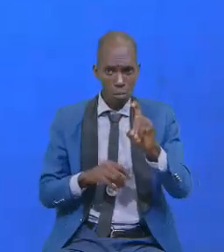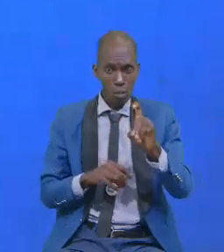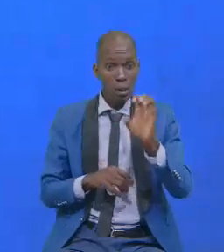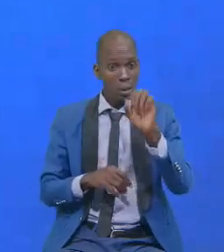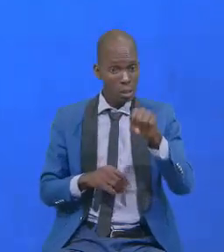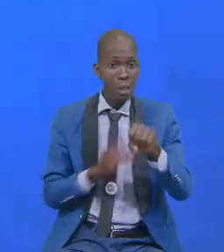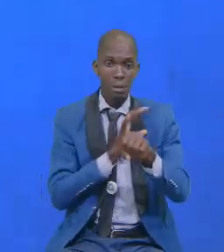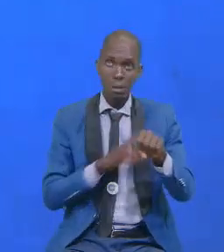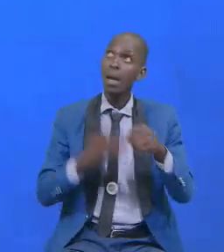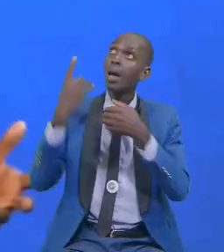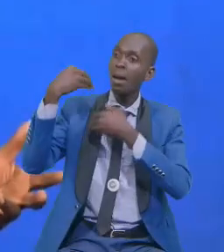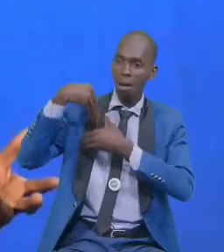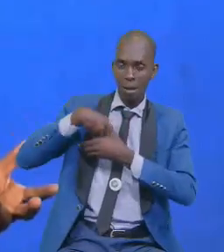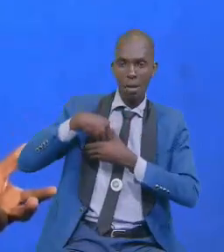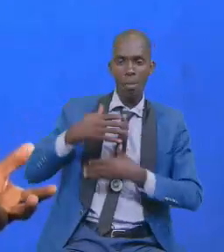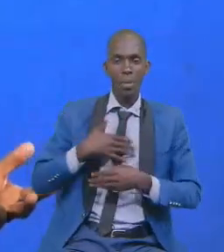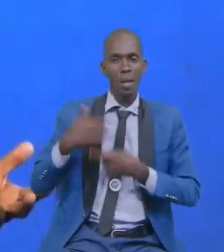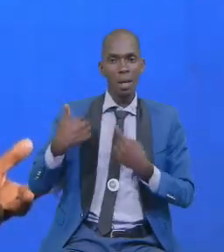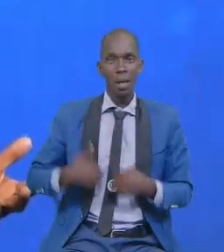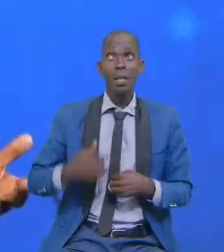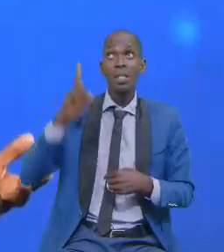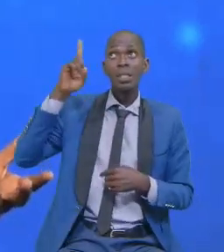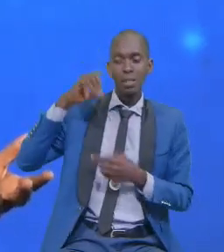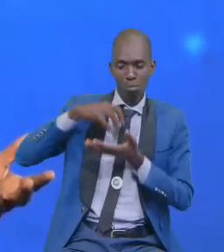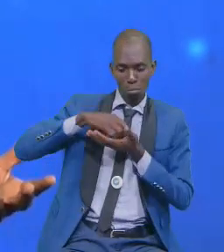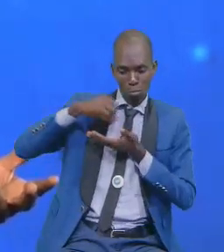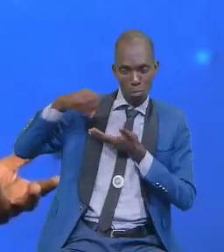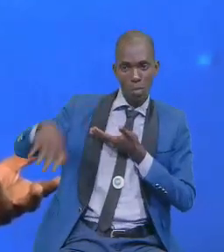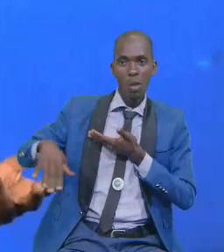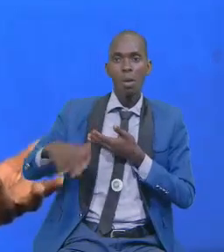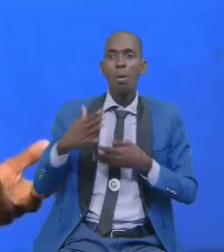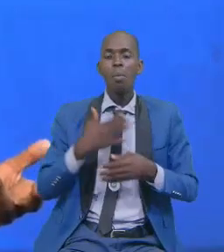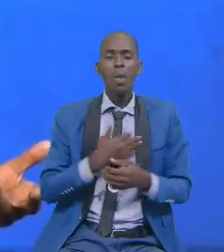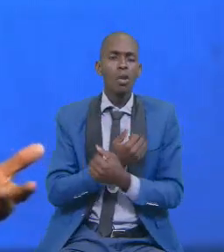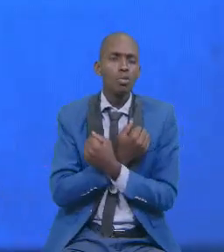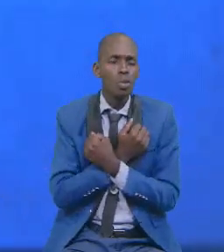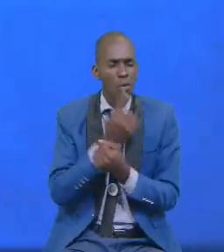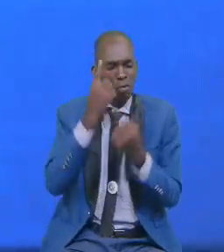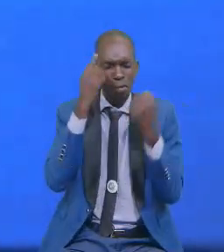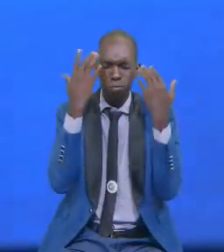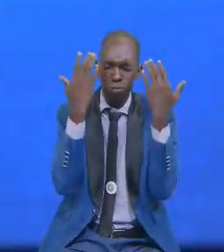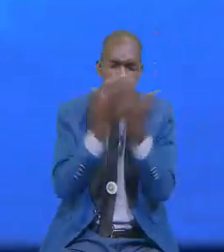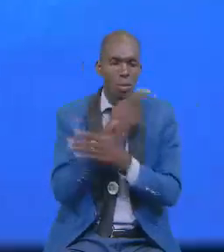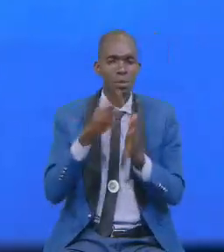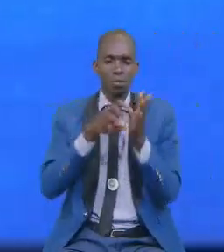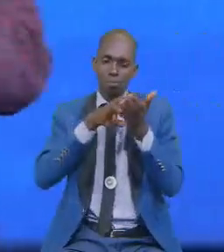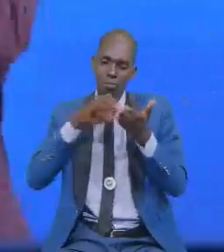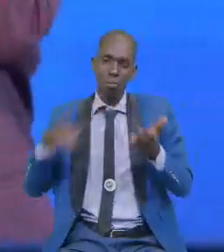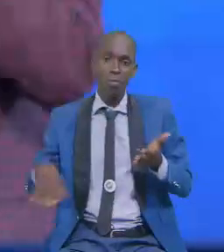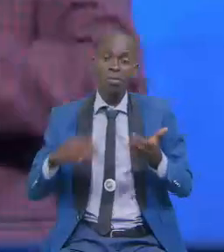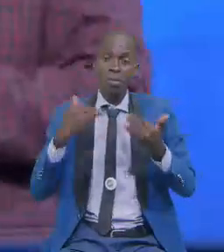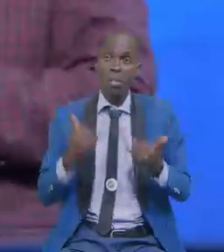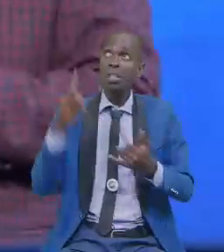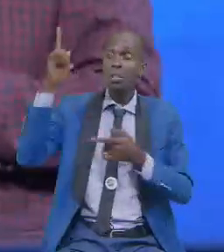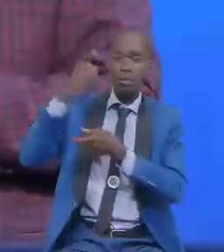heart. He took away my love for darkness. And he gave me the love for